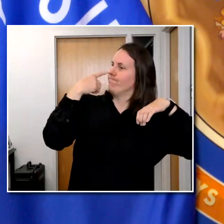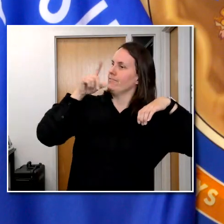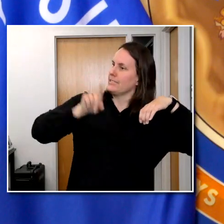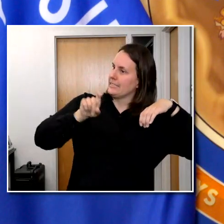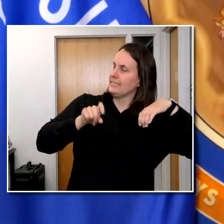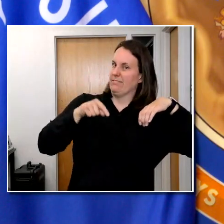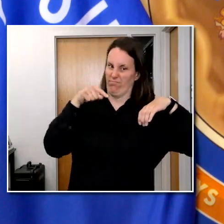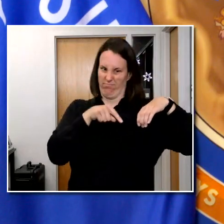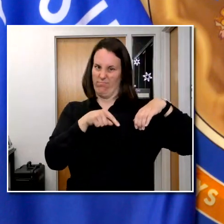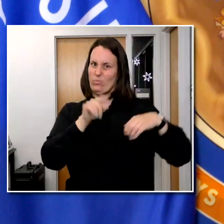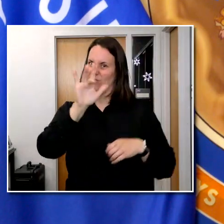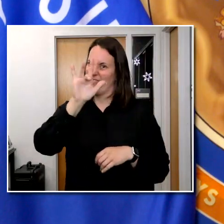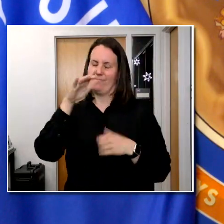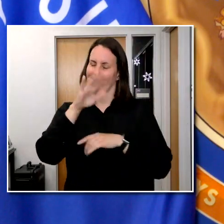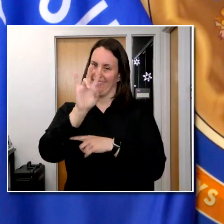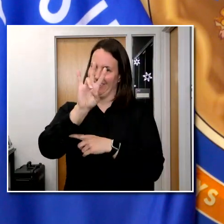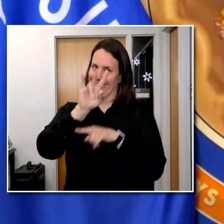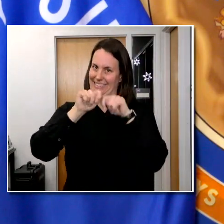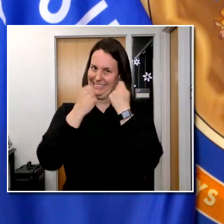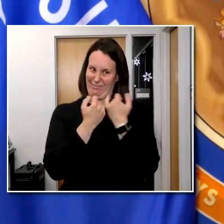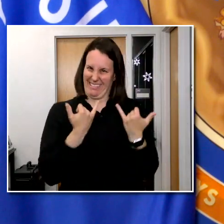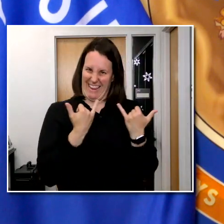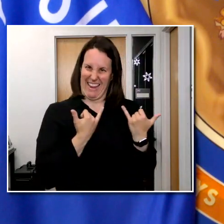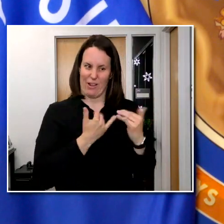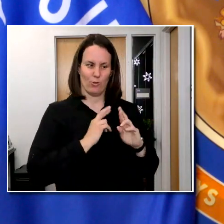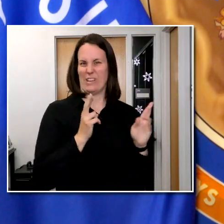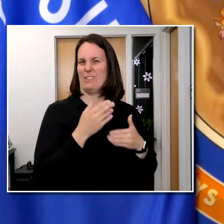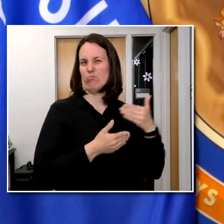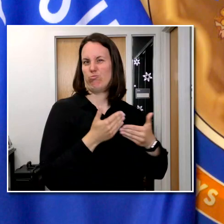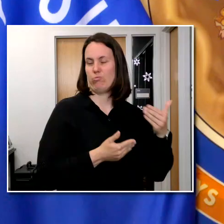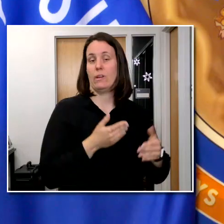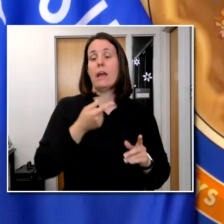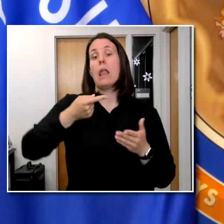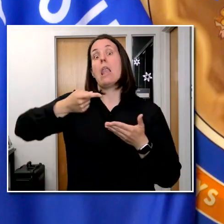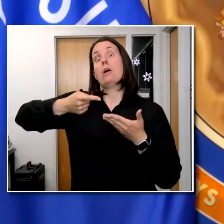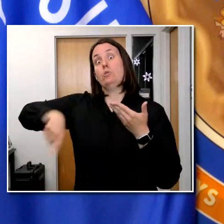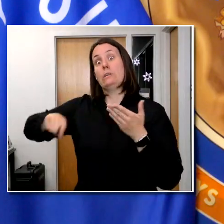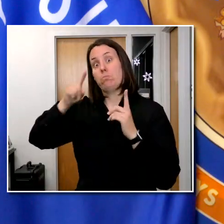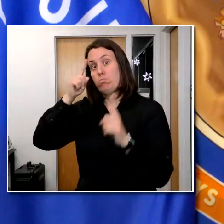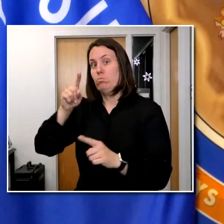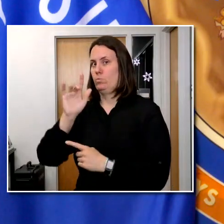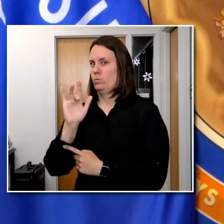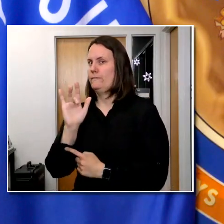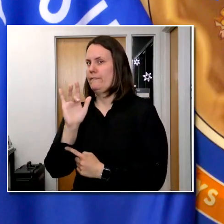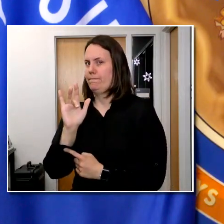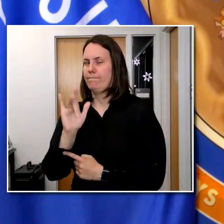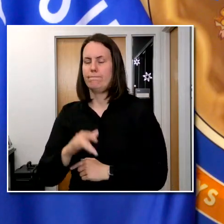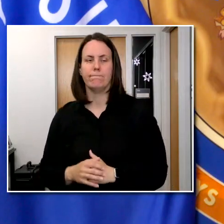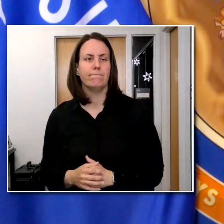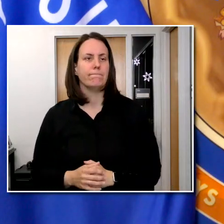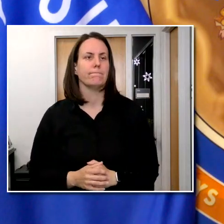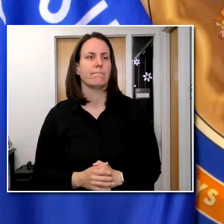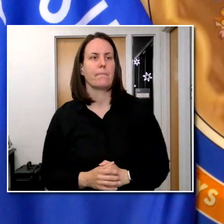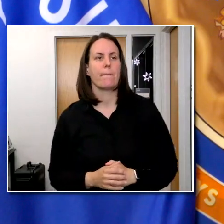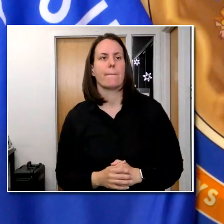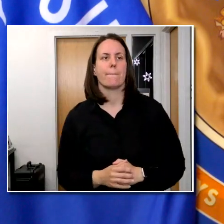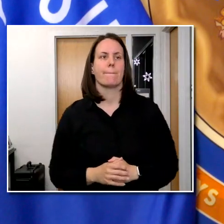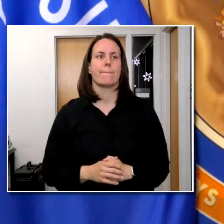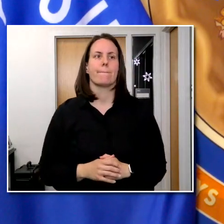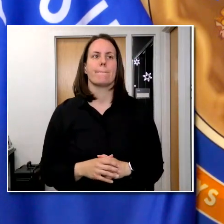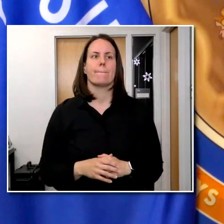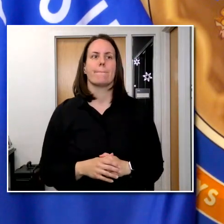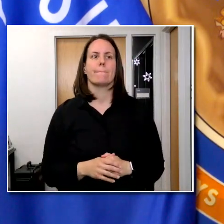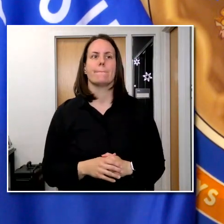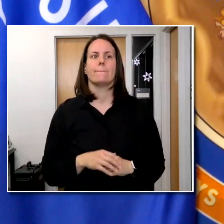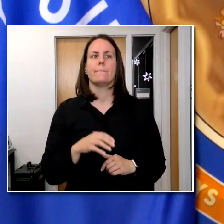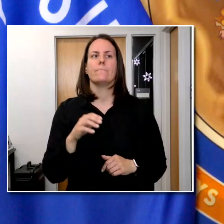in order to set up a test site. And there's also a battle rhythm, as in there'll be days on and days off, or